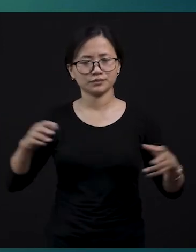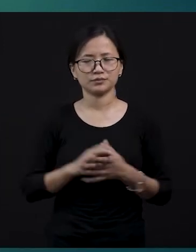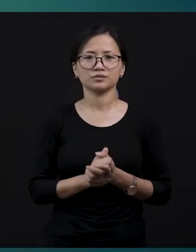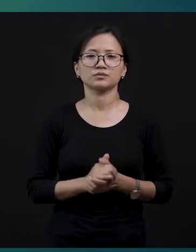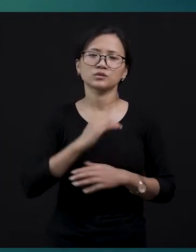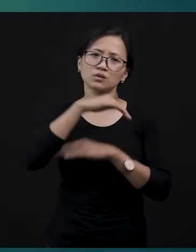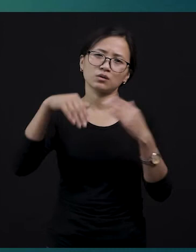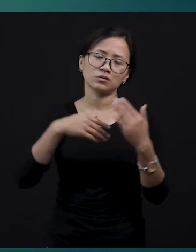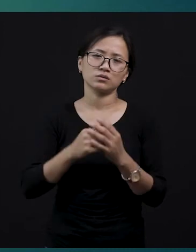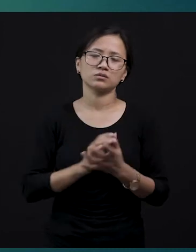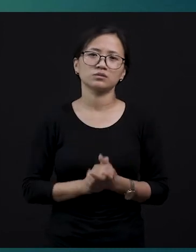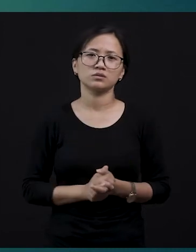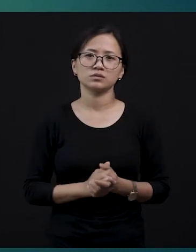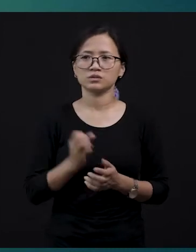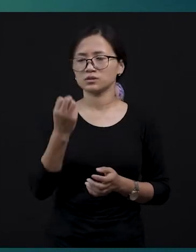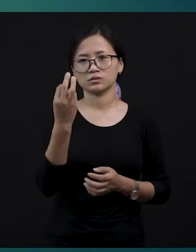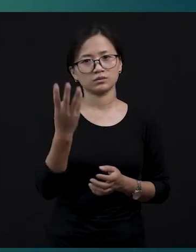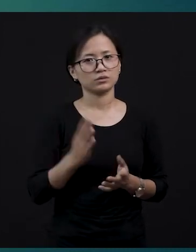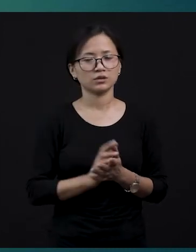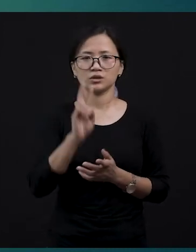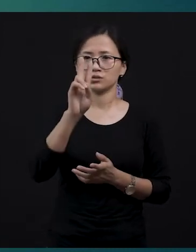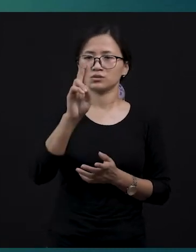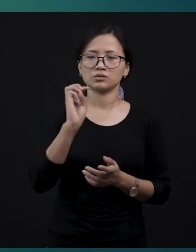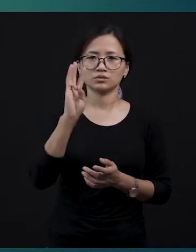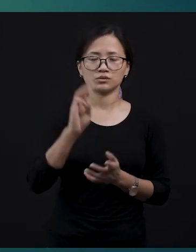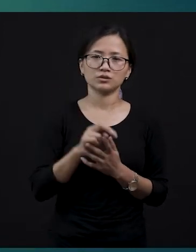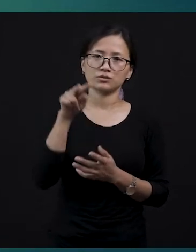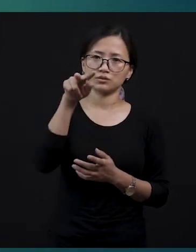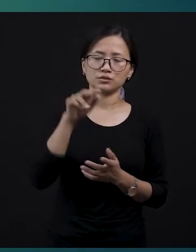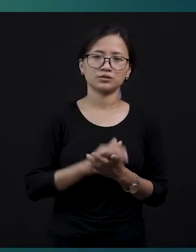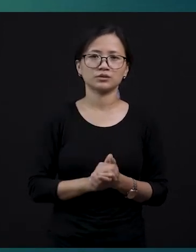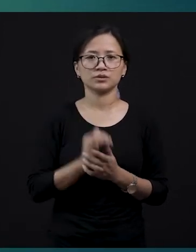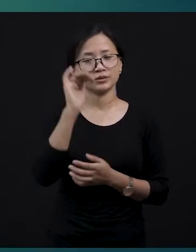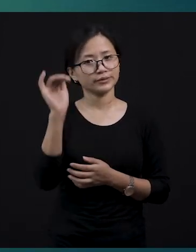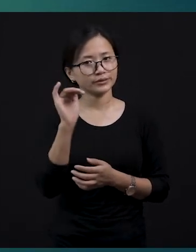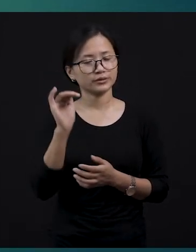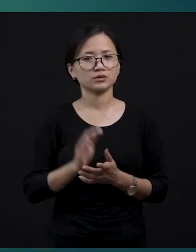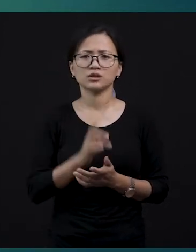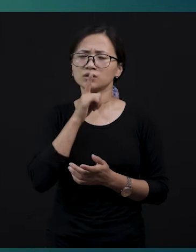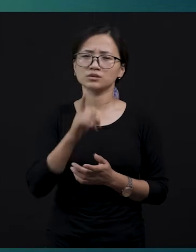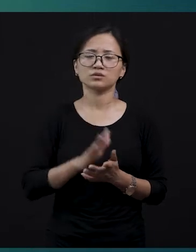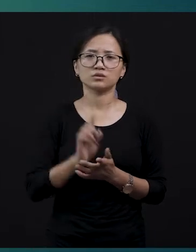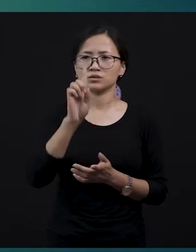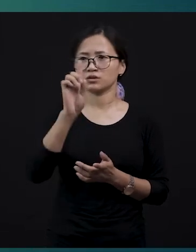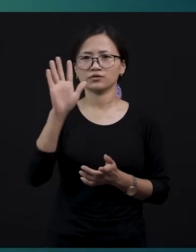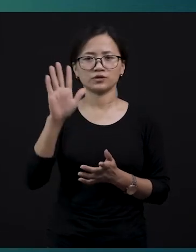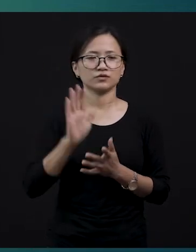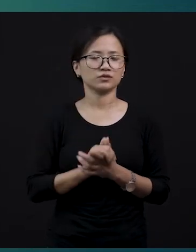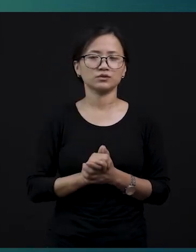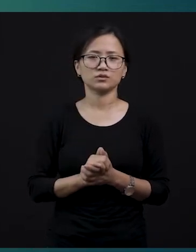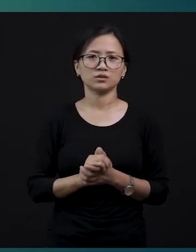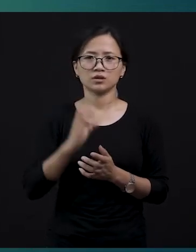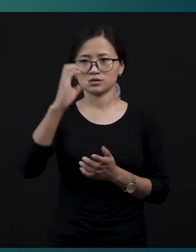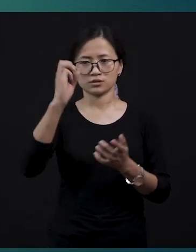of snakes in the whole world, and it numbers beyond 2,300 snakes. And some are very short, 15 centimeters. You know